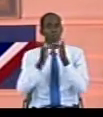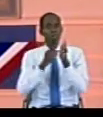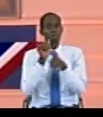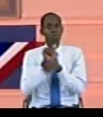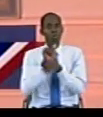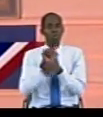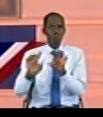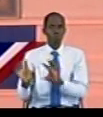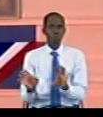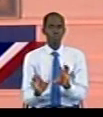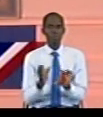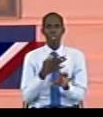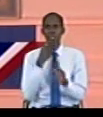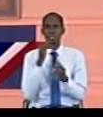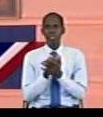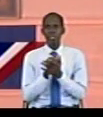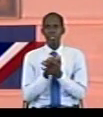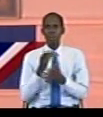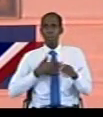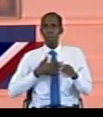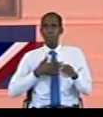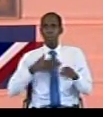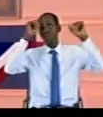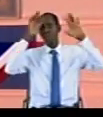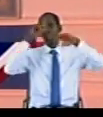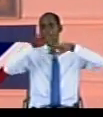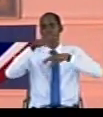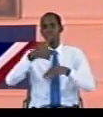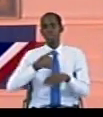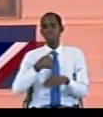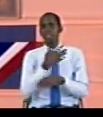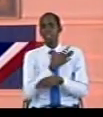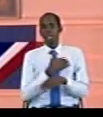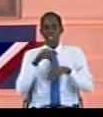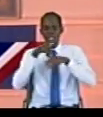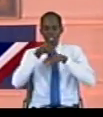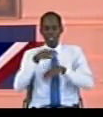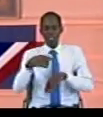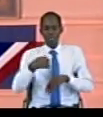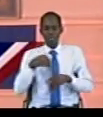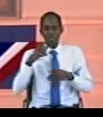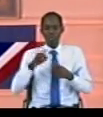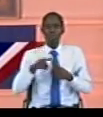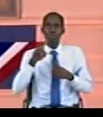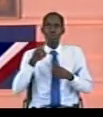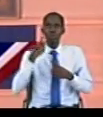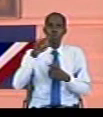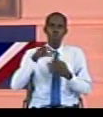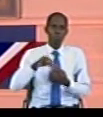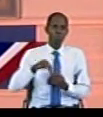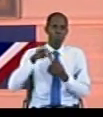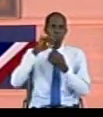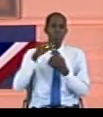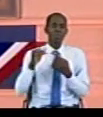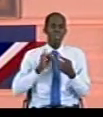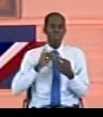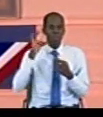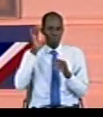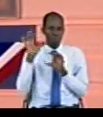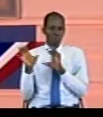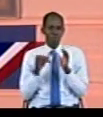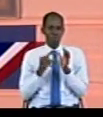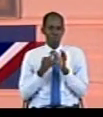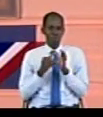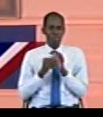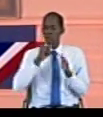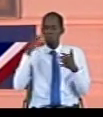And he said, my Father sent me, and he sent me to do a particular work, and I'm doing it. And until I finish, I will not stop. And